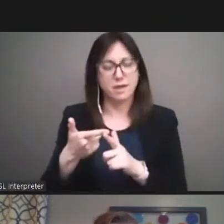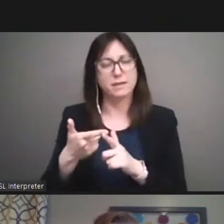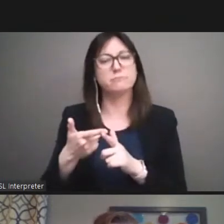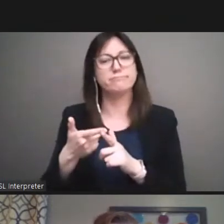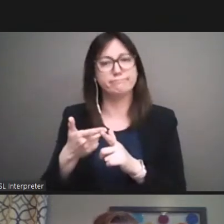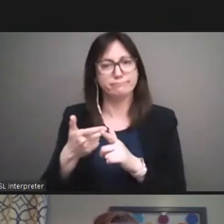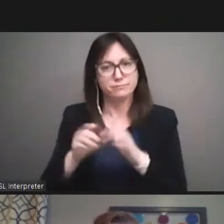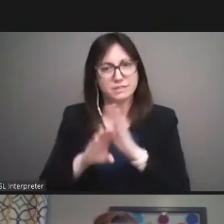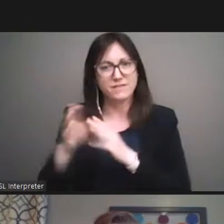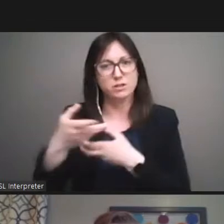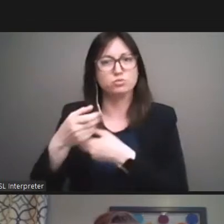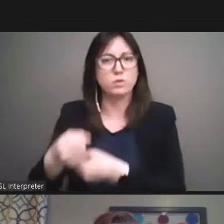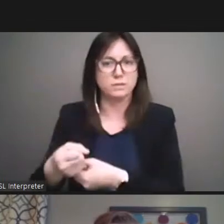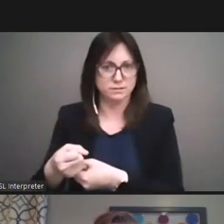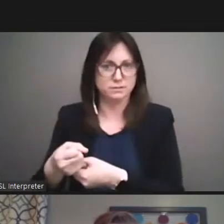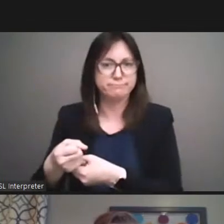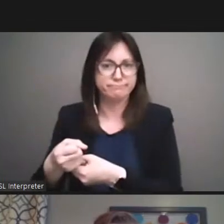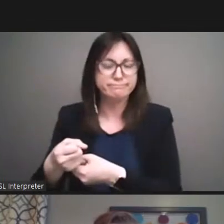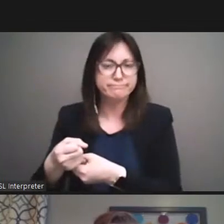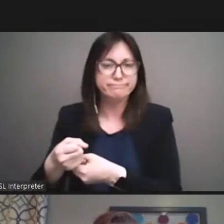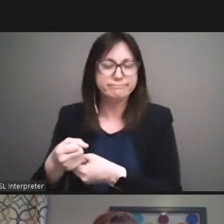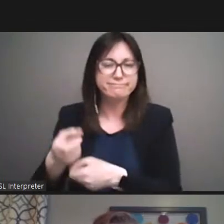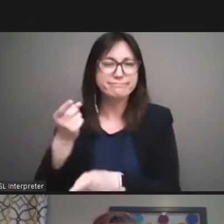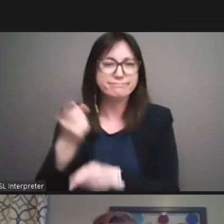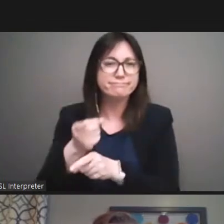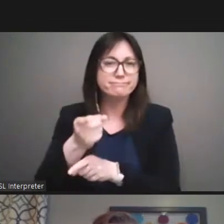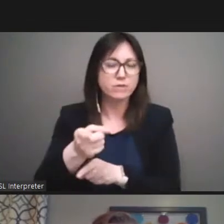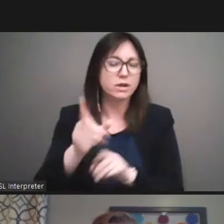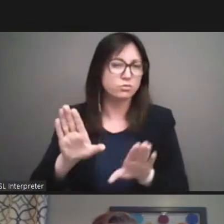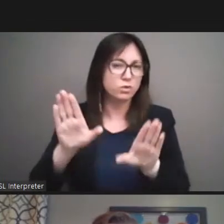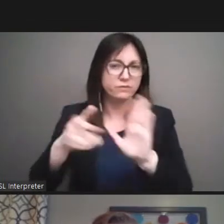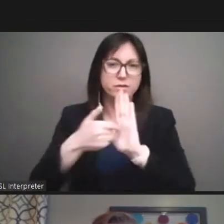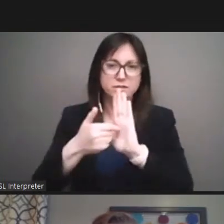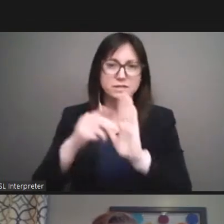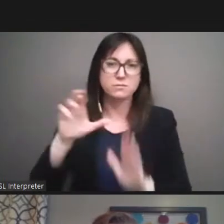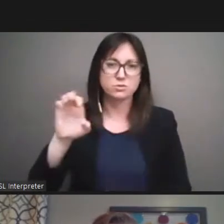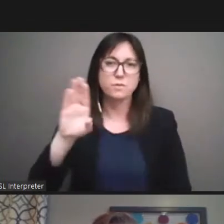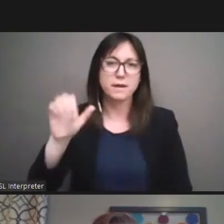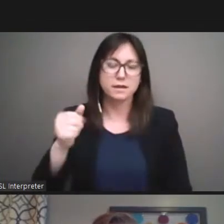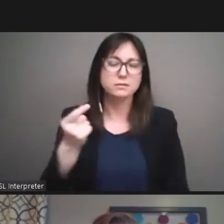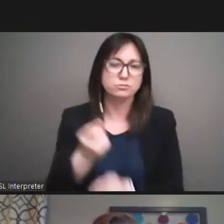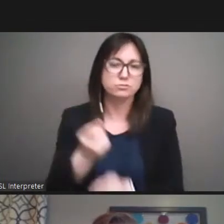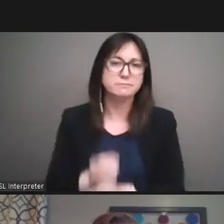for me when you're giving those examples, Rebecca. Thank you.